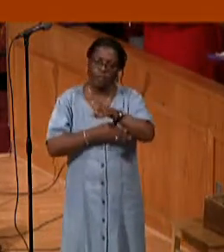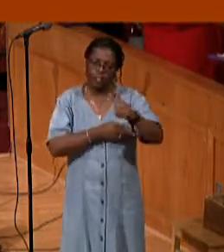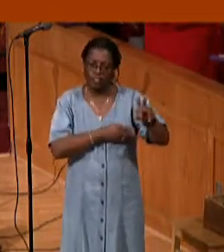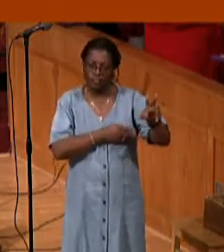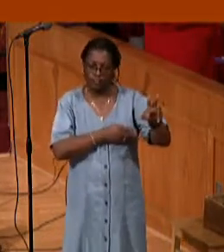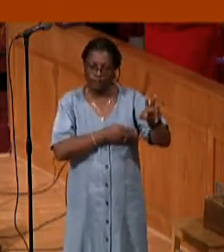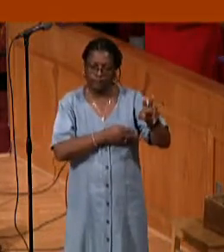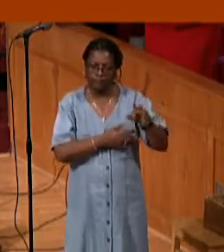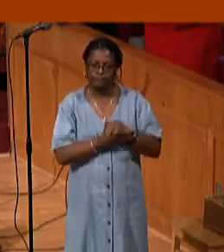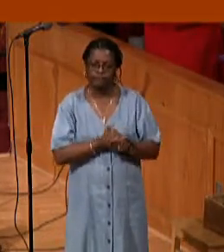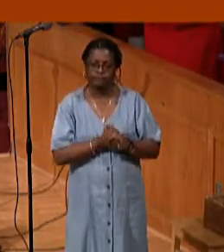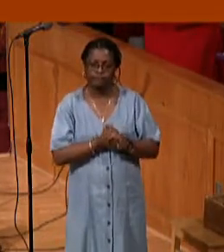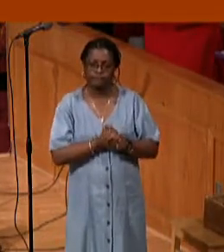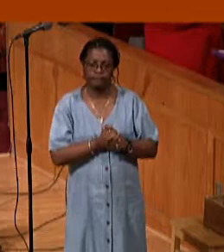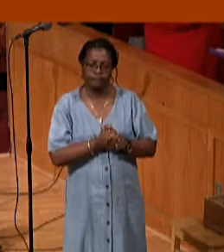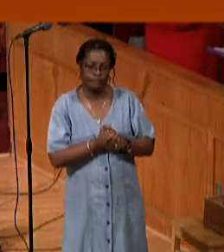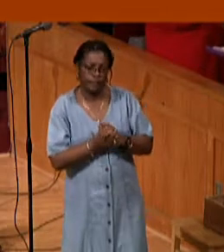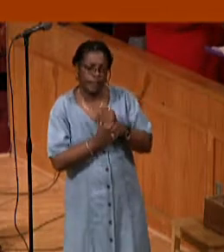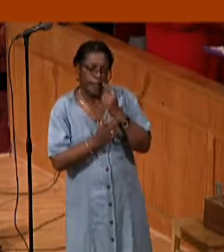43, if you will.